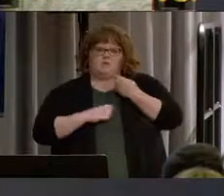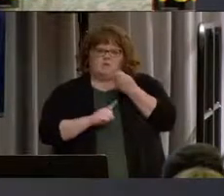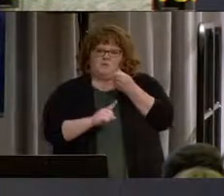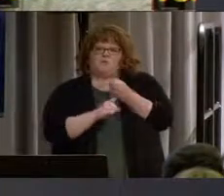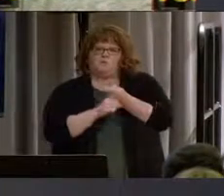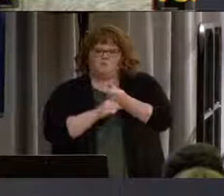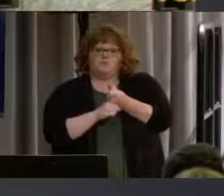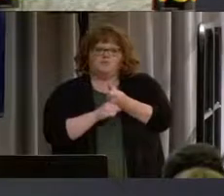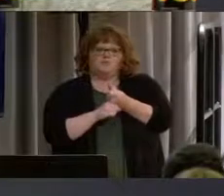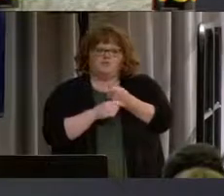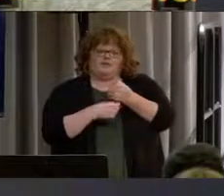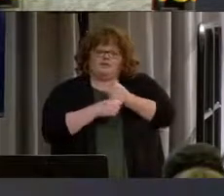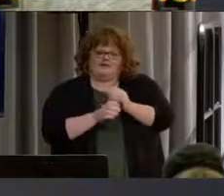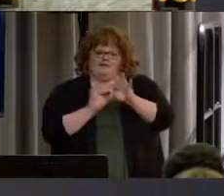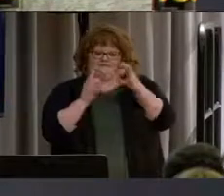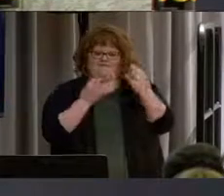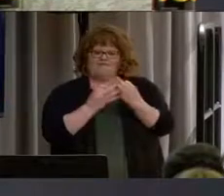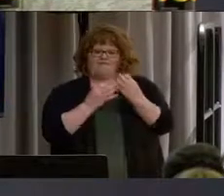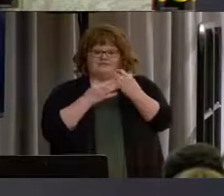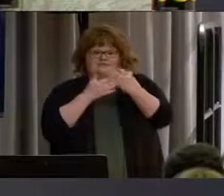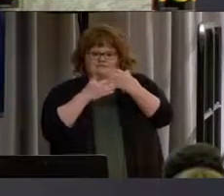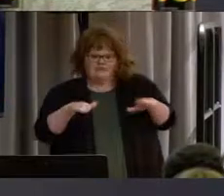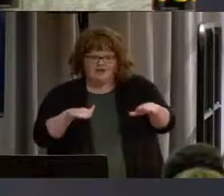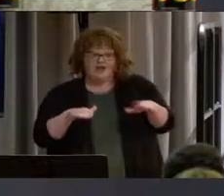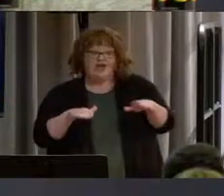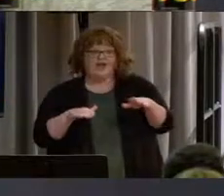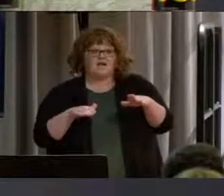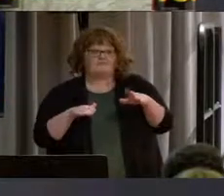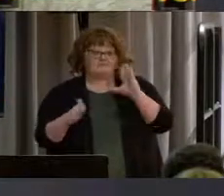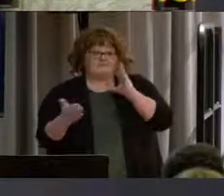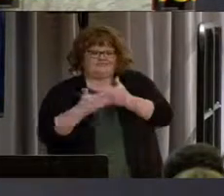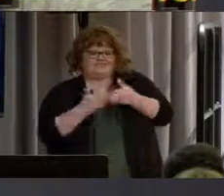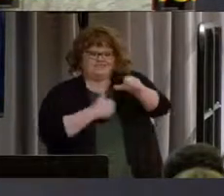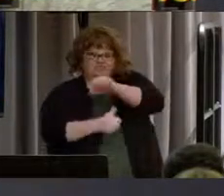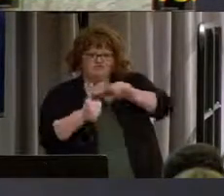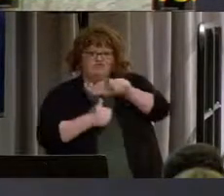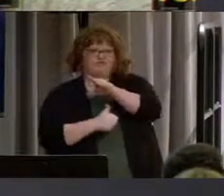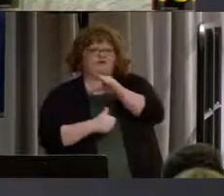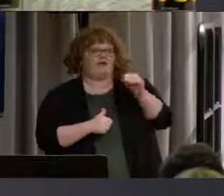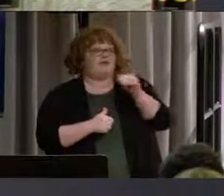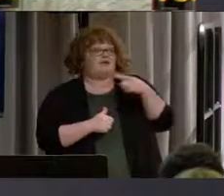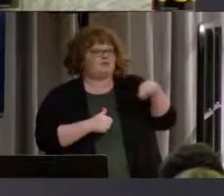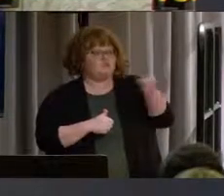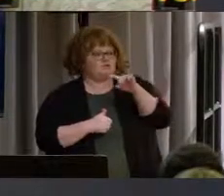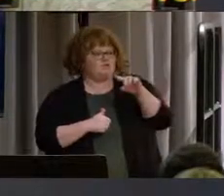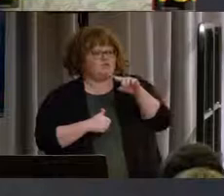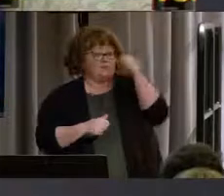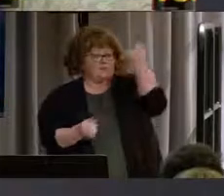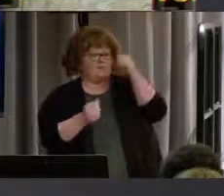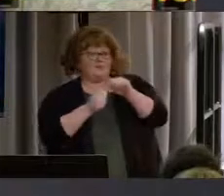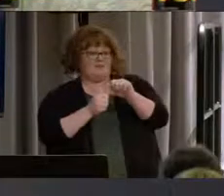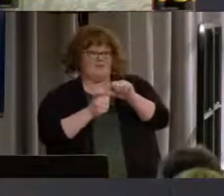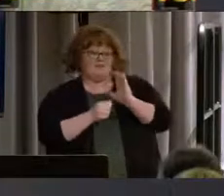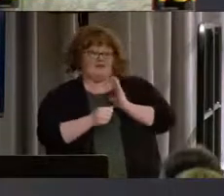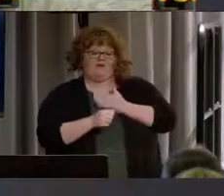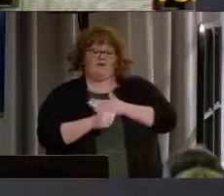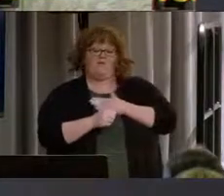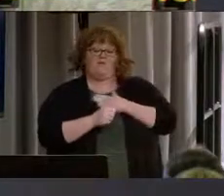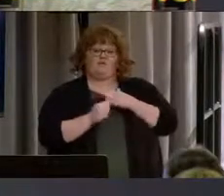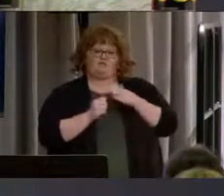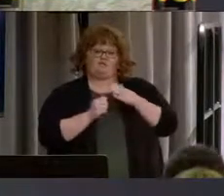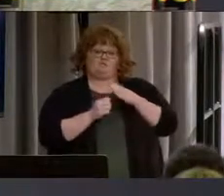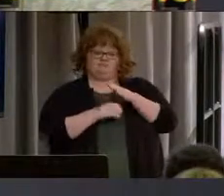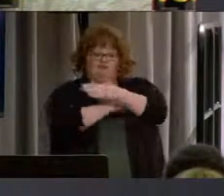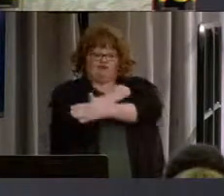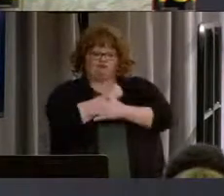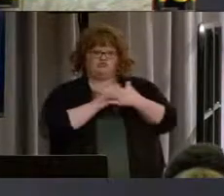that divided families, as well as you can tell, and many of you remember how divided our country was at that point